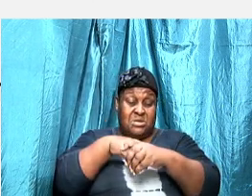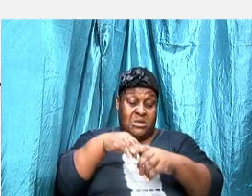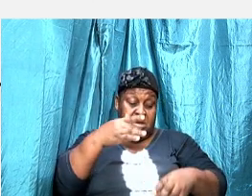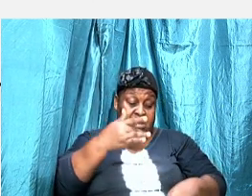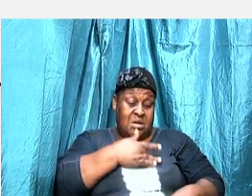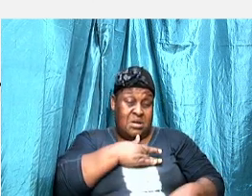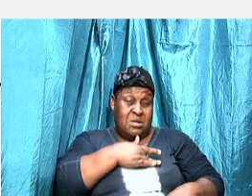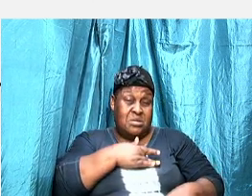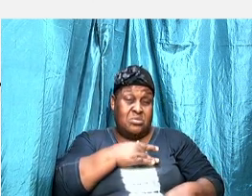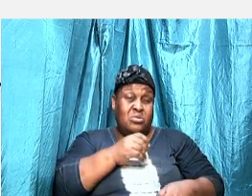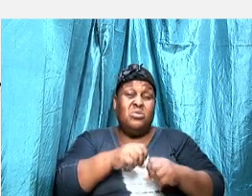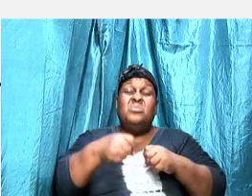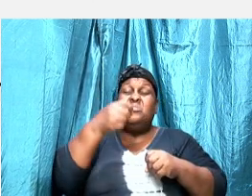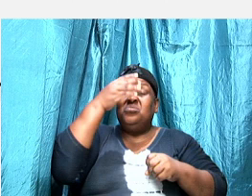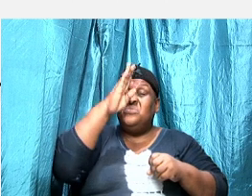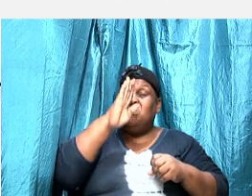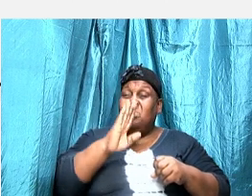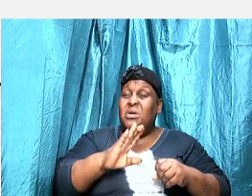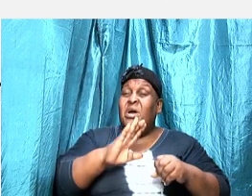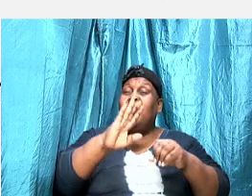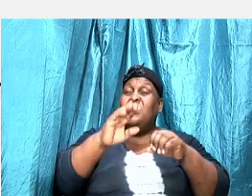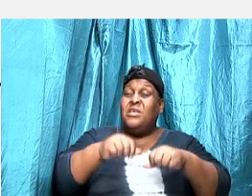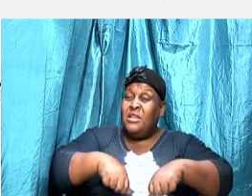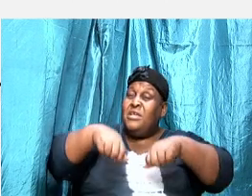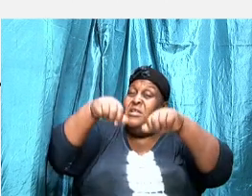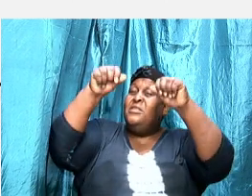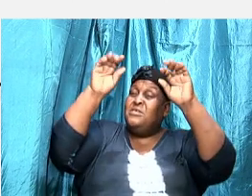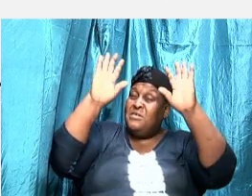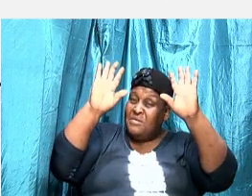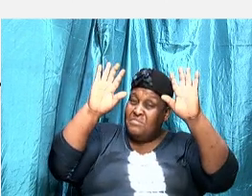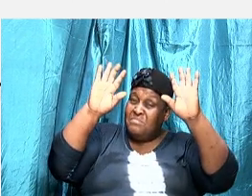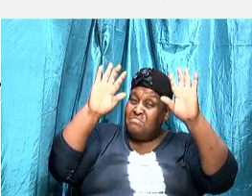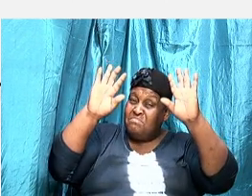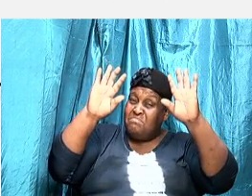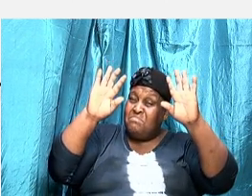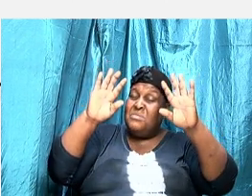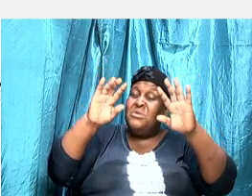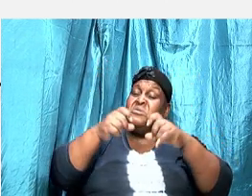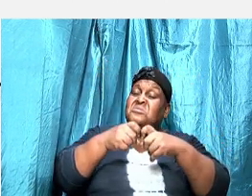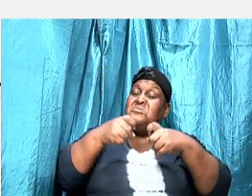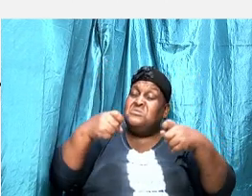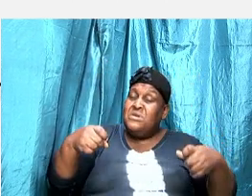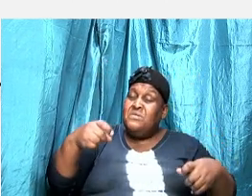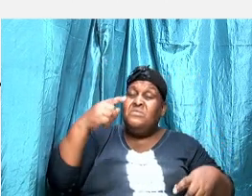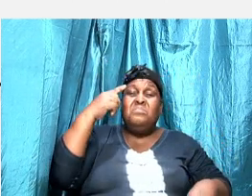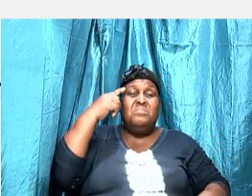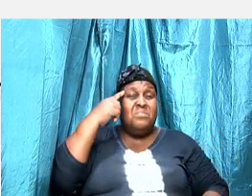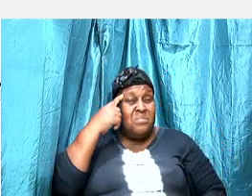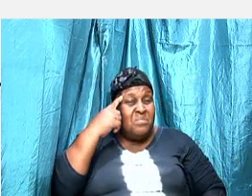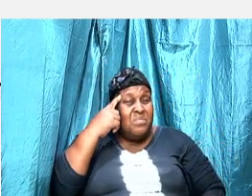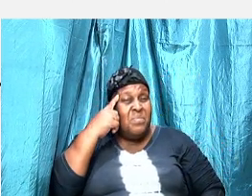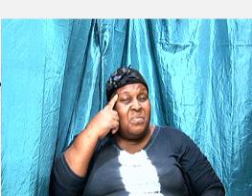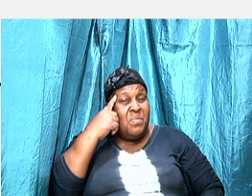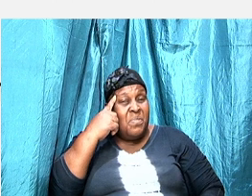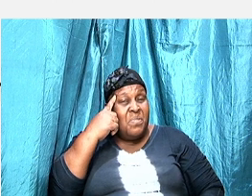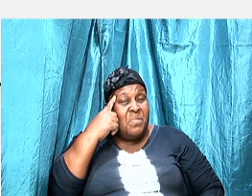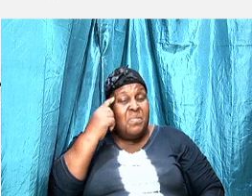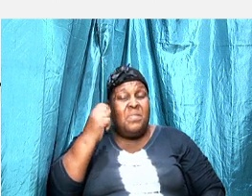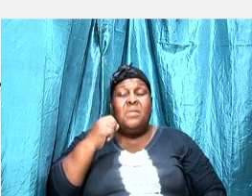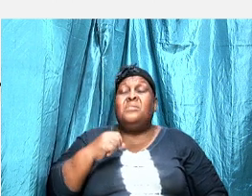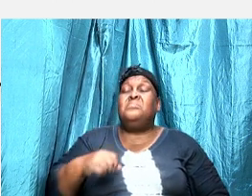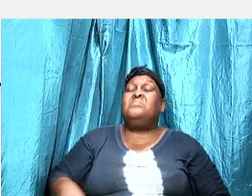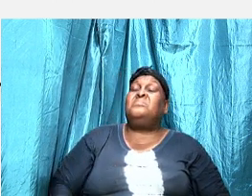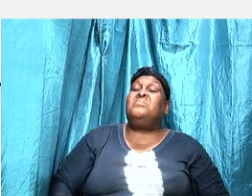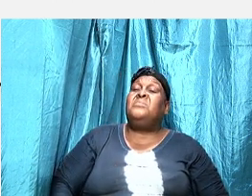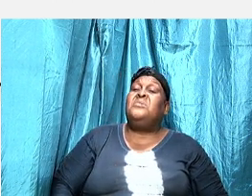were, to a reprobate mind. Or, you know, the Bible says that he gave them up unto uncleanness.